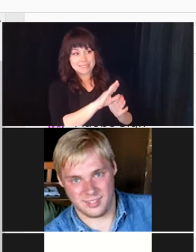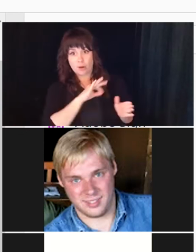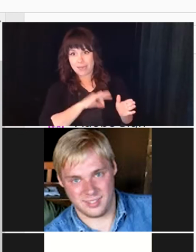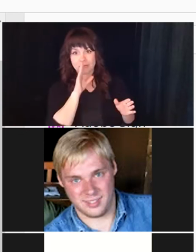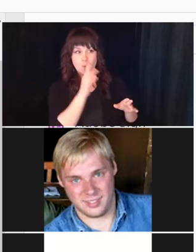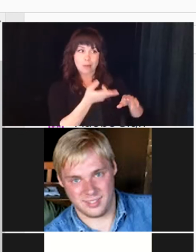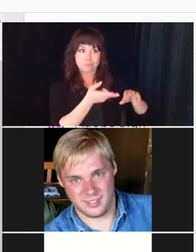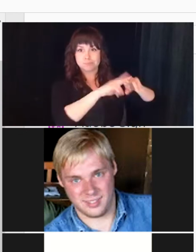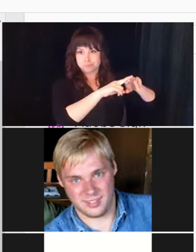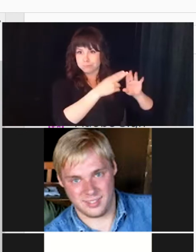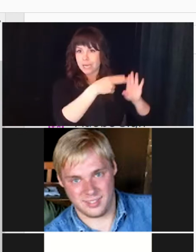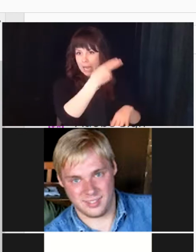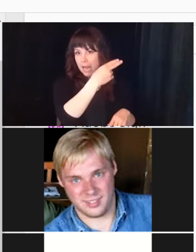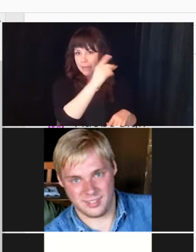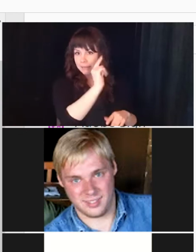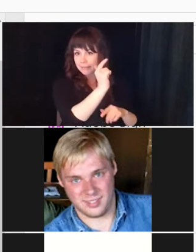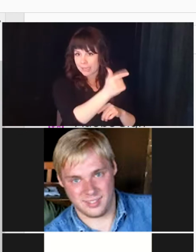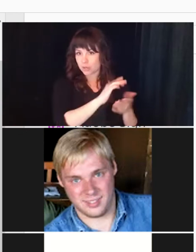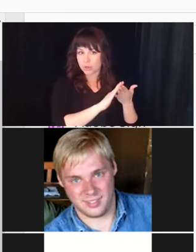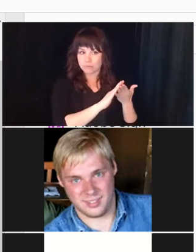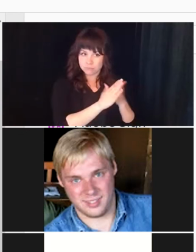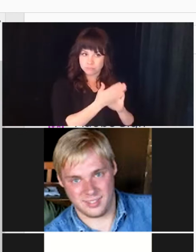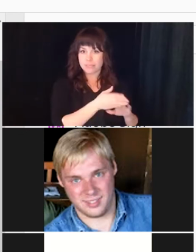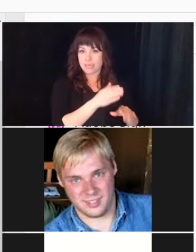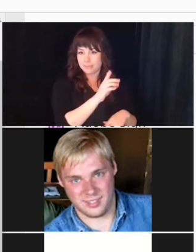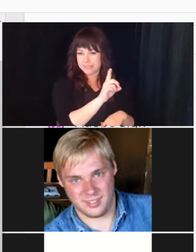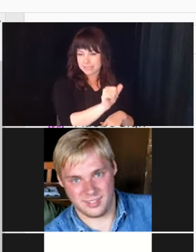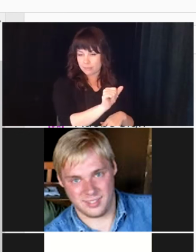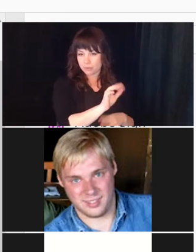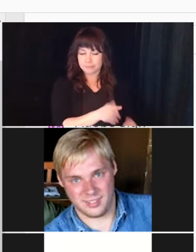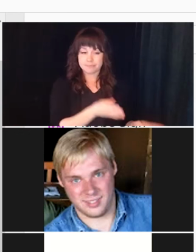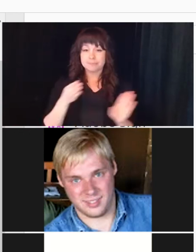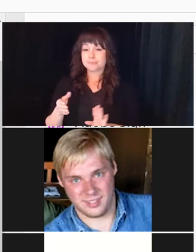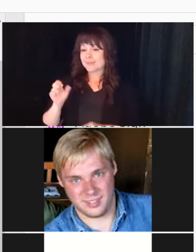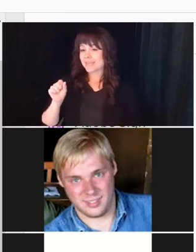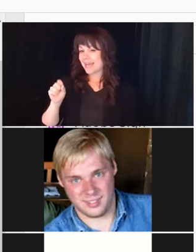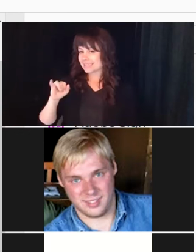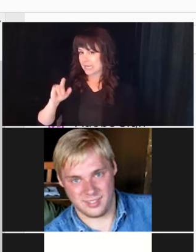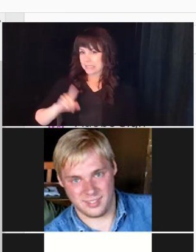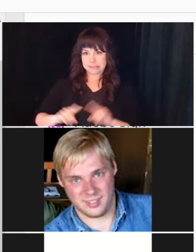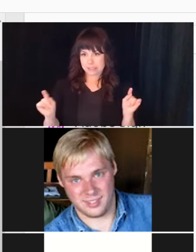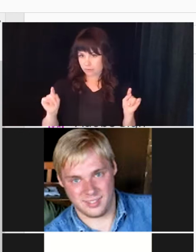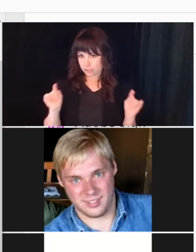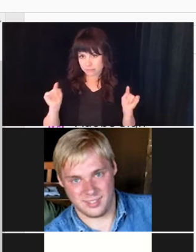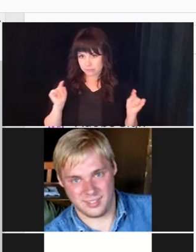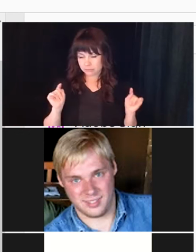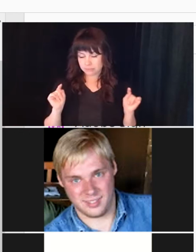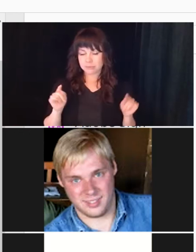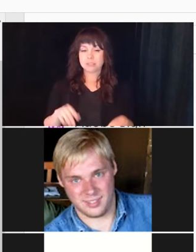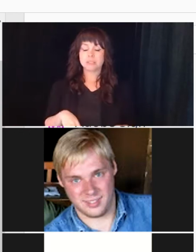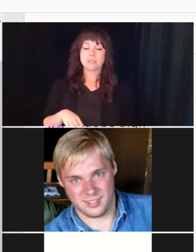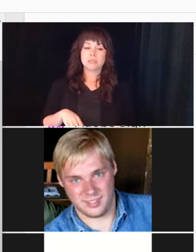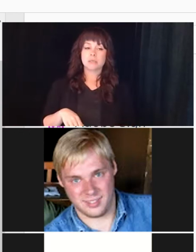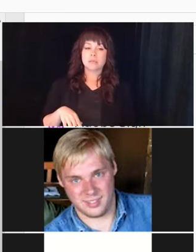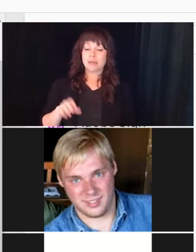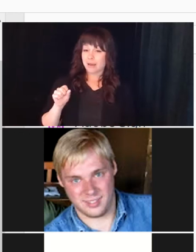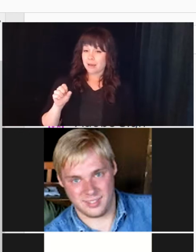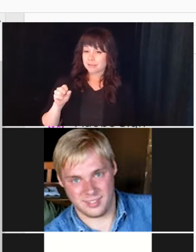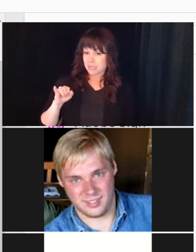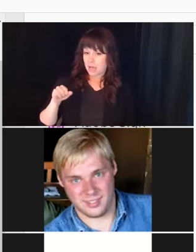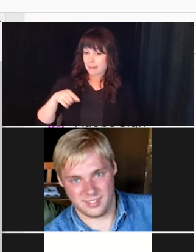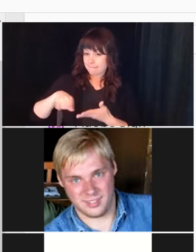when they become disabled. SSI works a lot differently, whereas SSI payments are